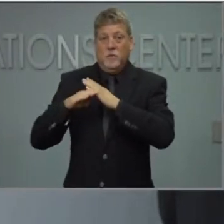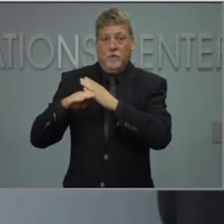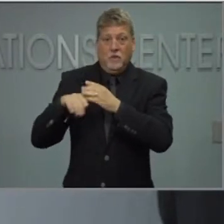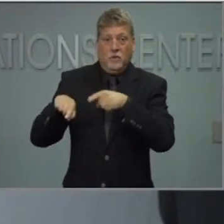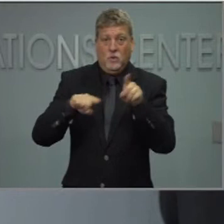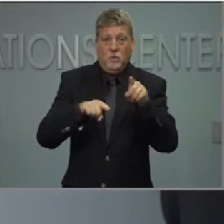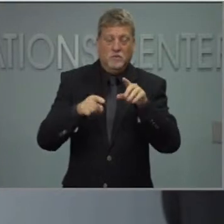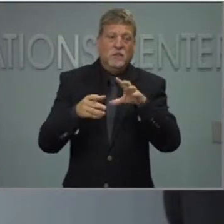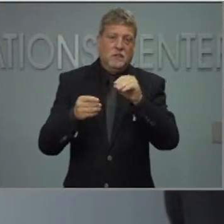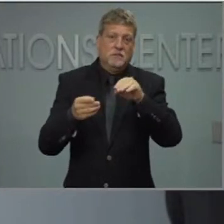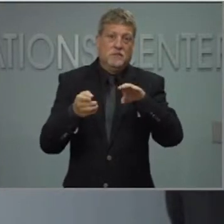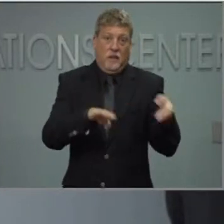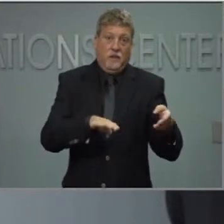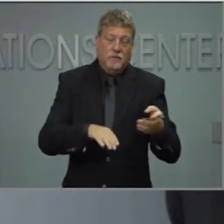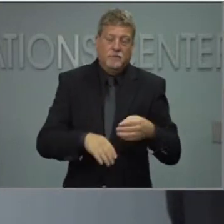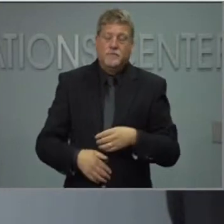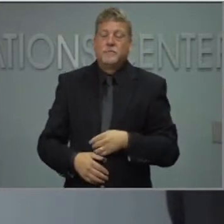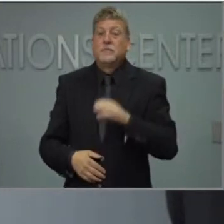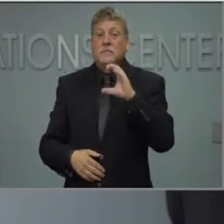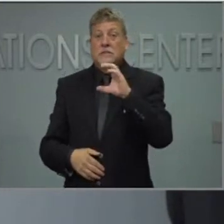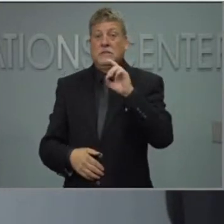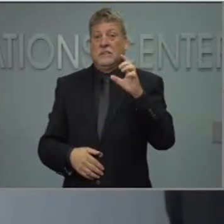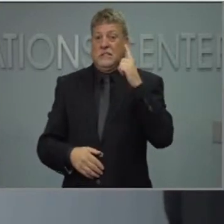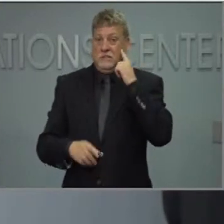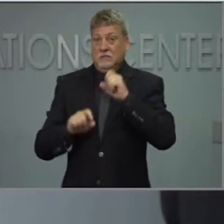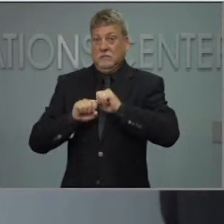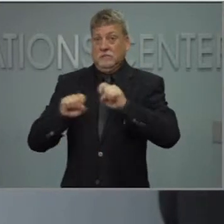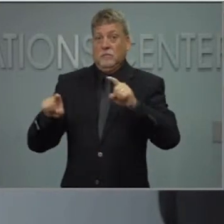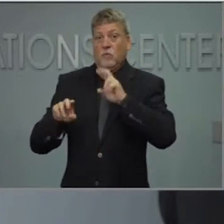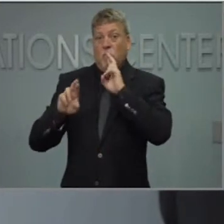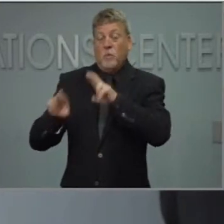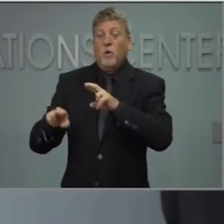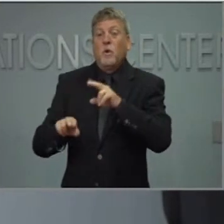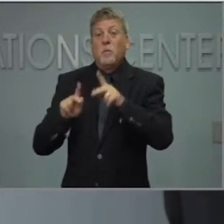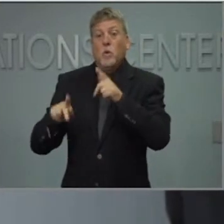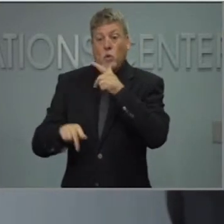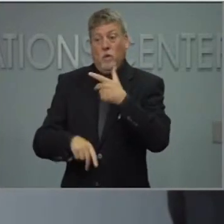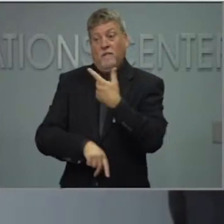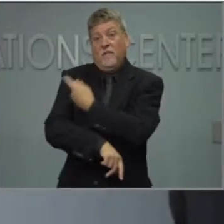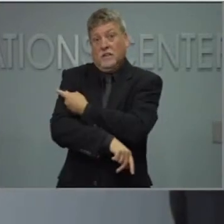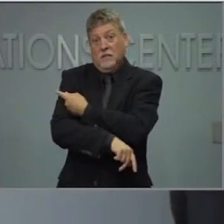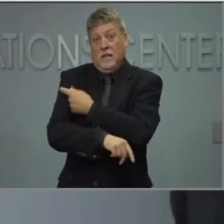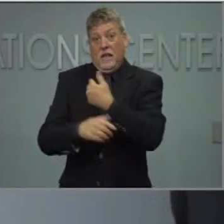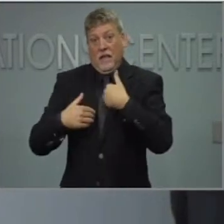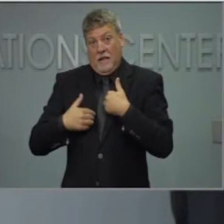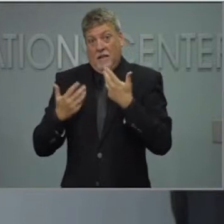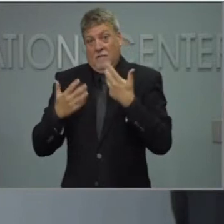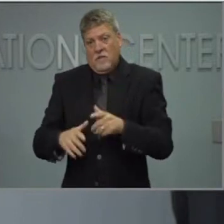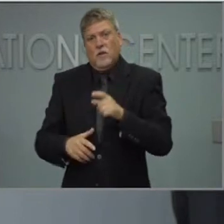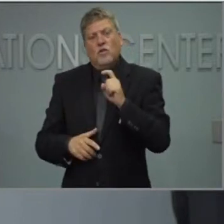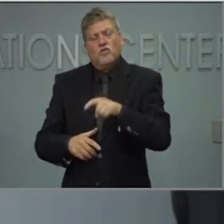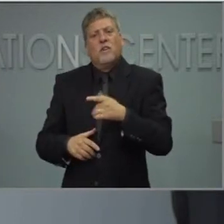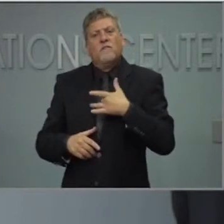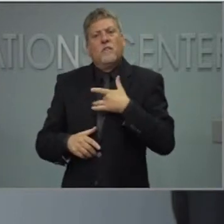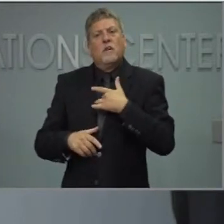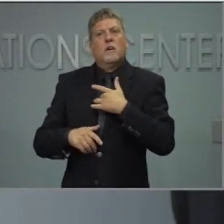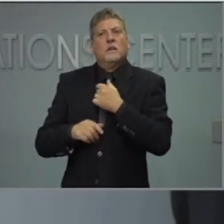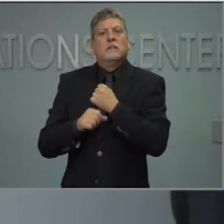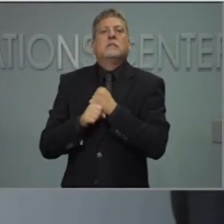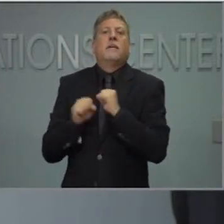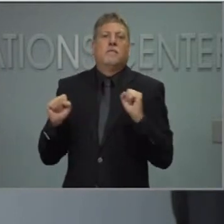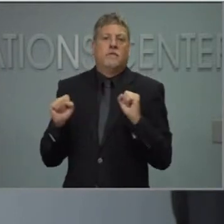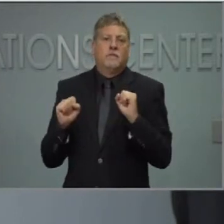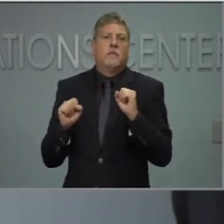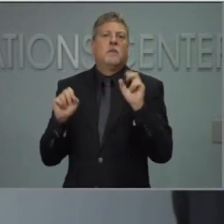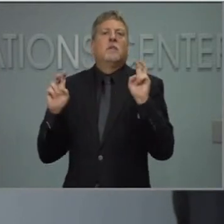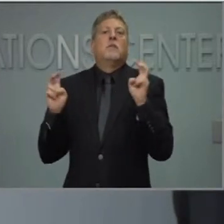continues to reinforce that. So for people who are vaccinated, they should feel protected from the worst of what COVID could bring.